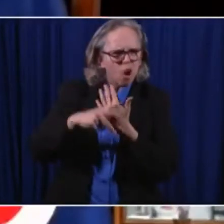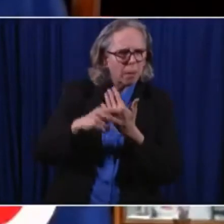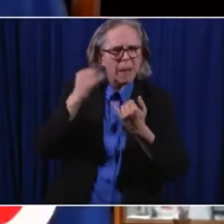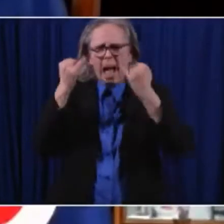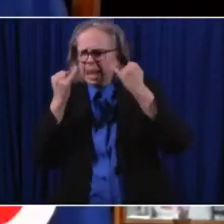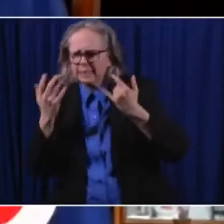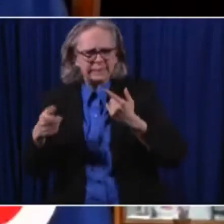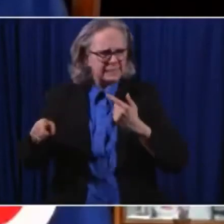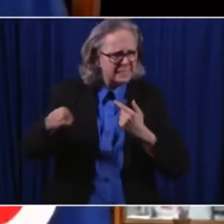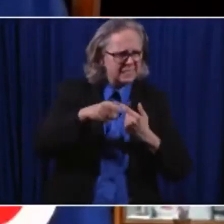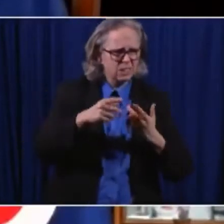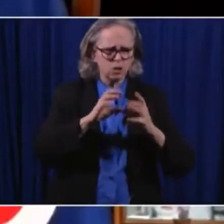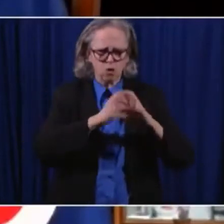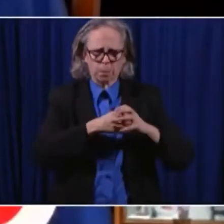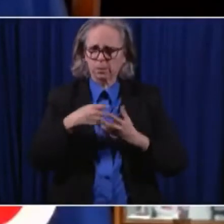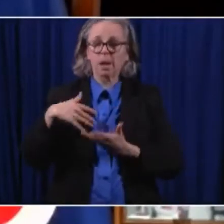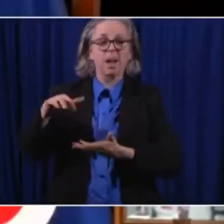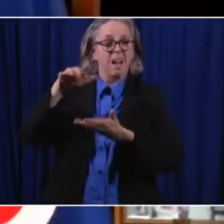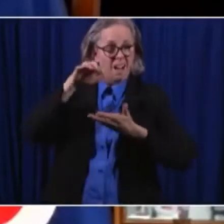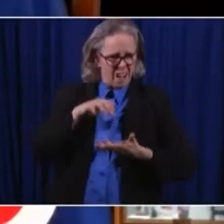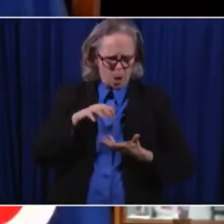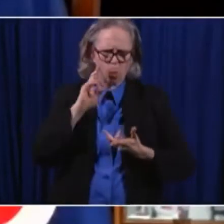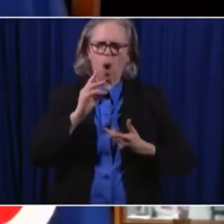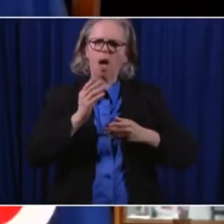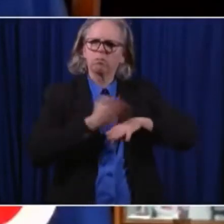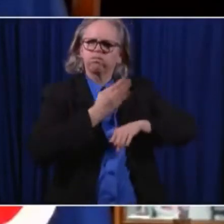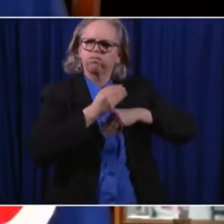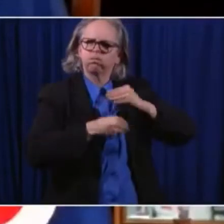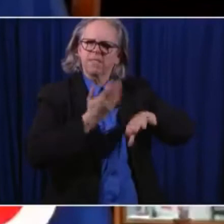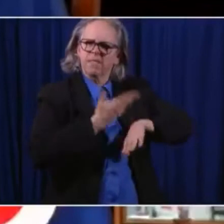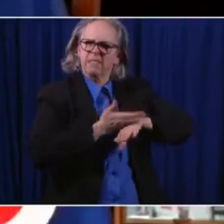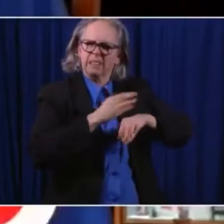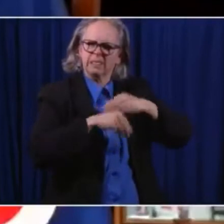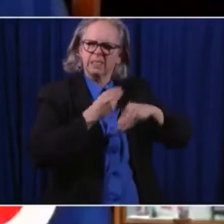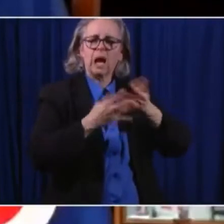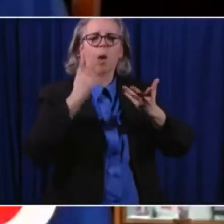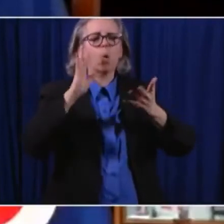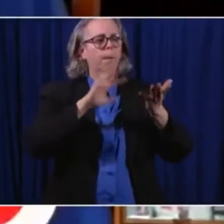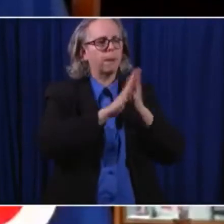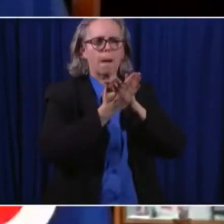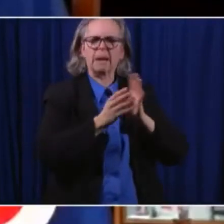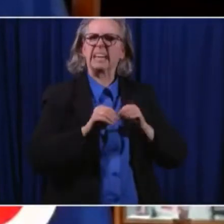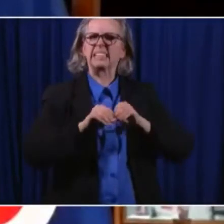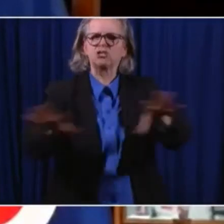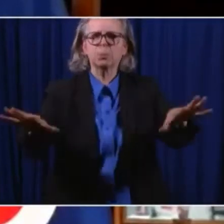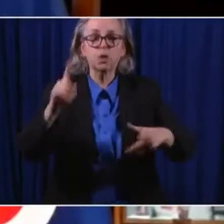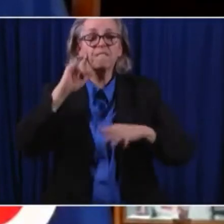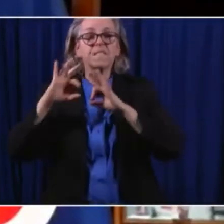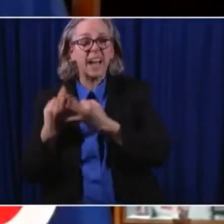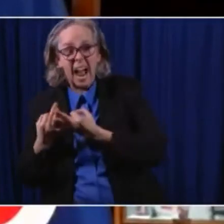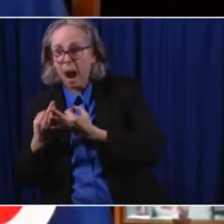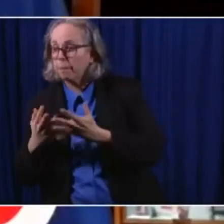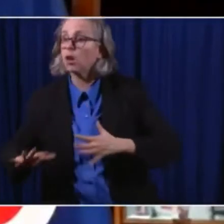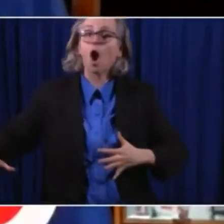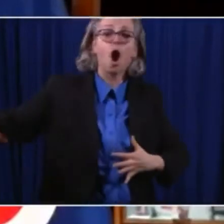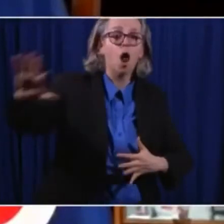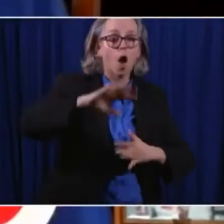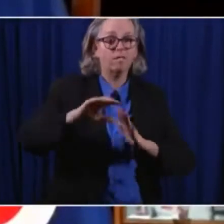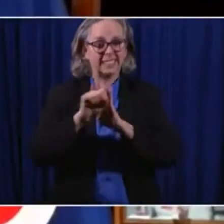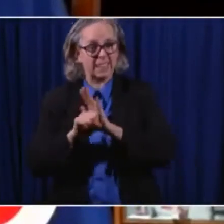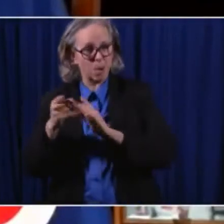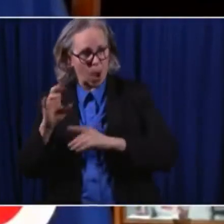and prepared for distribution for families and students all across this state. So just